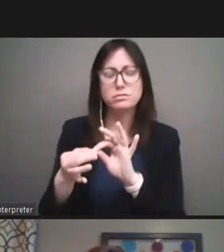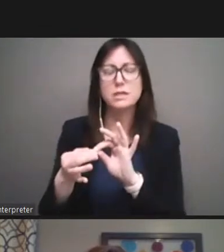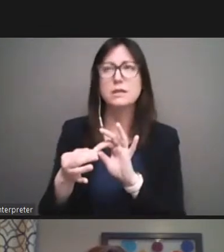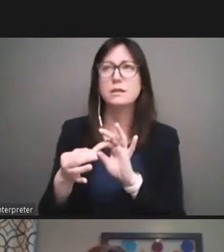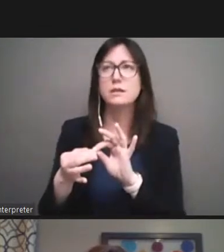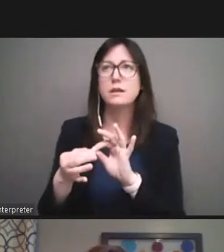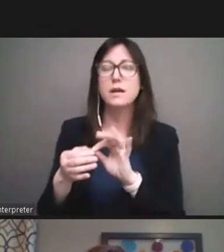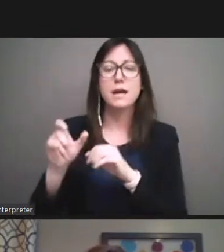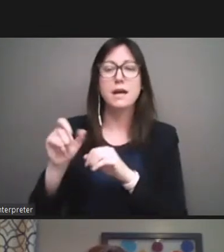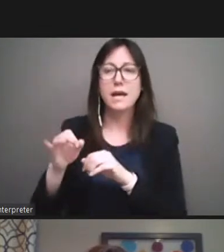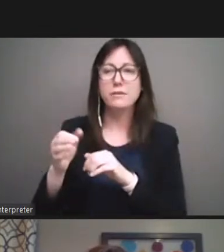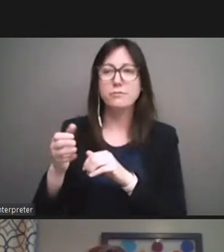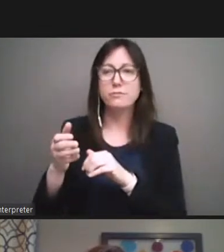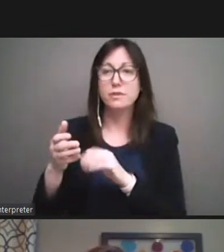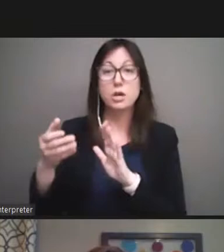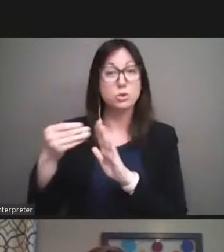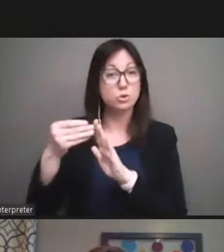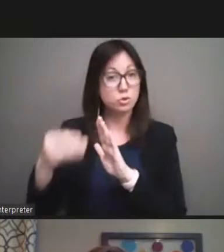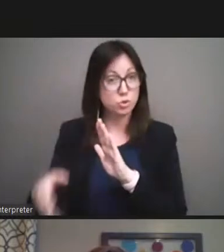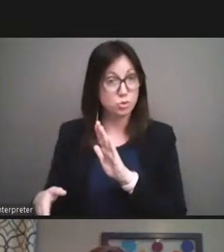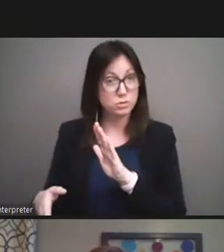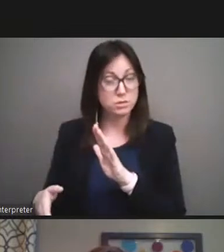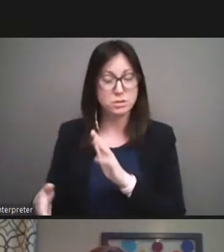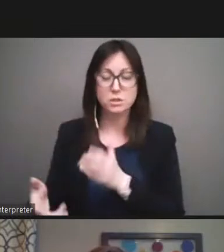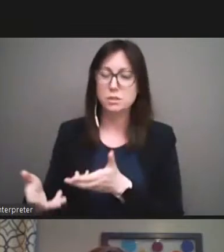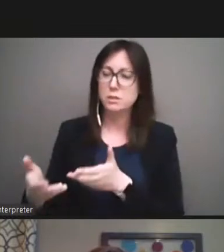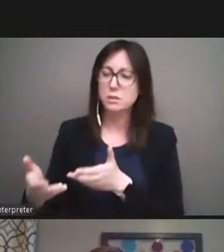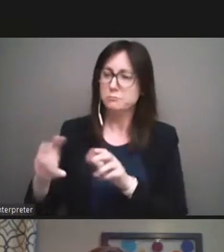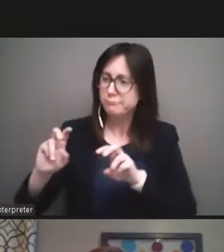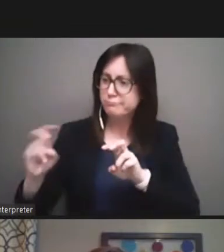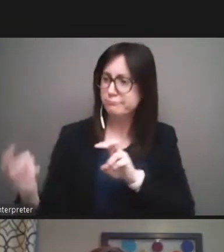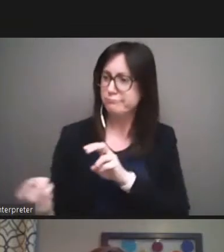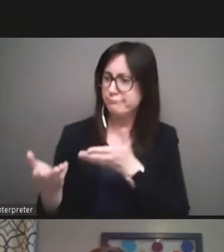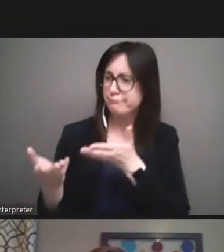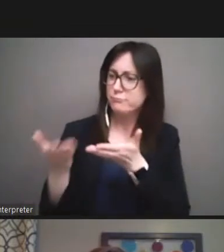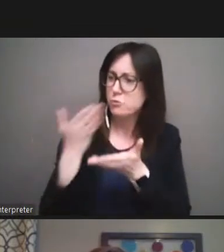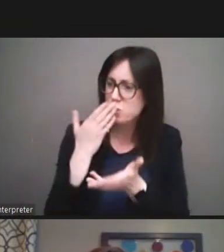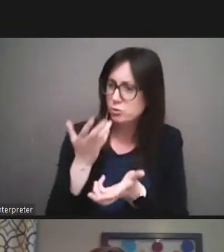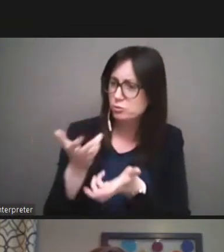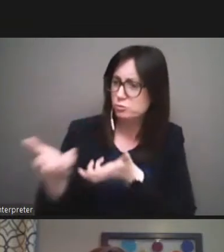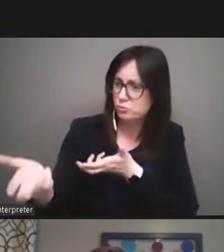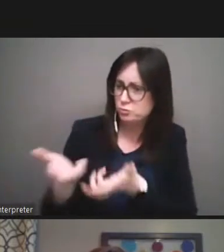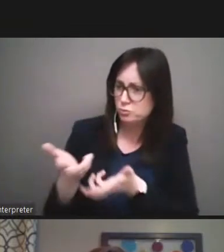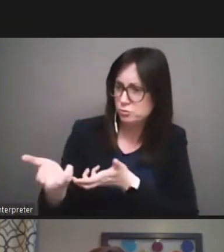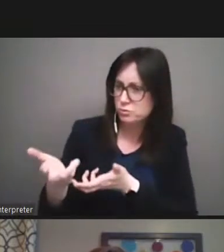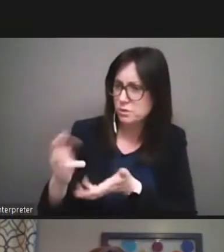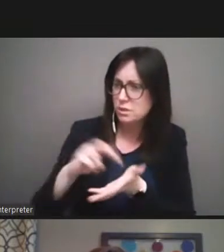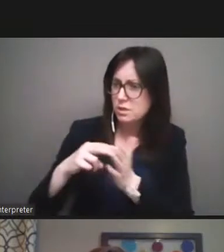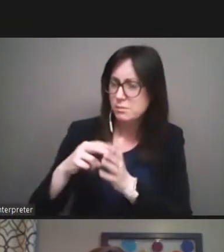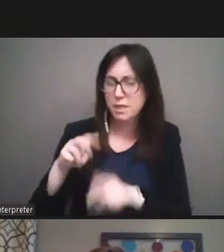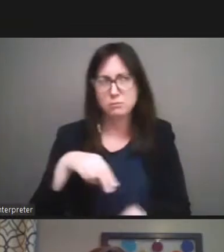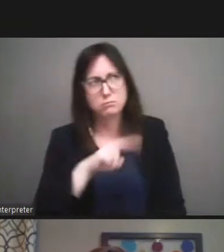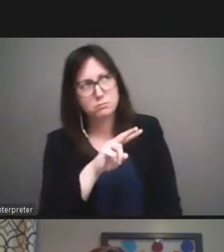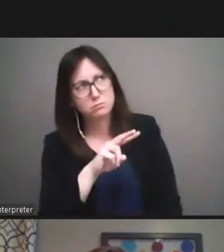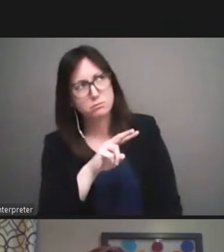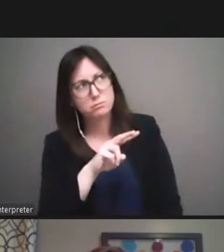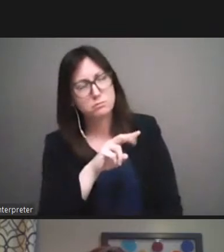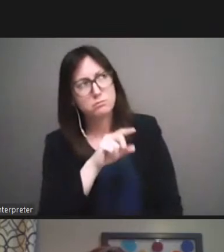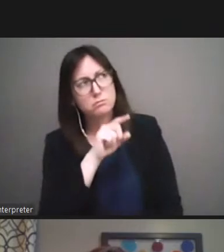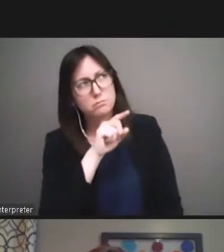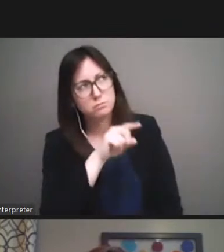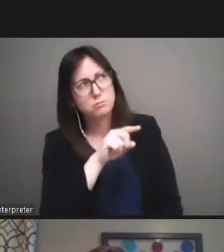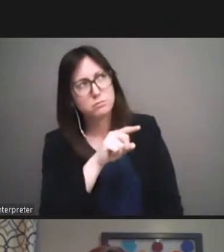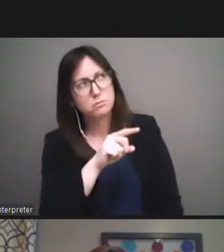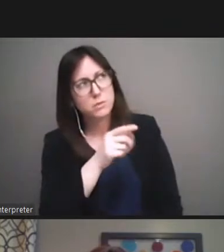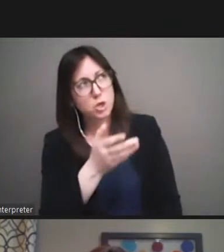engaging meaningfully with students, and then students being able to see that the people who have asked them for